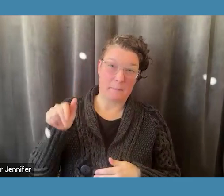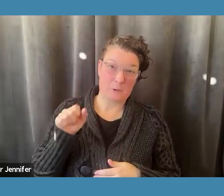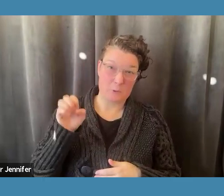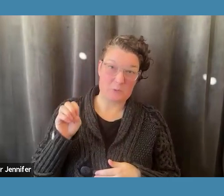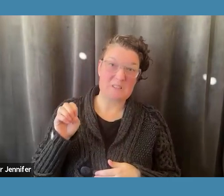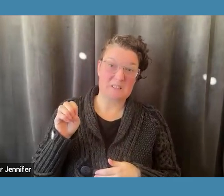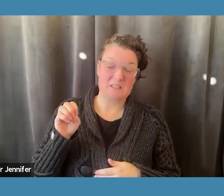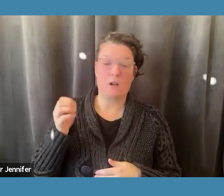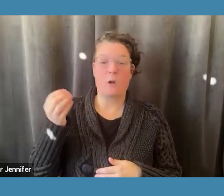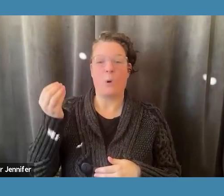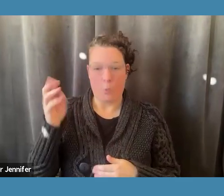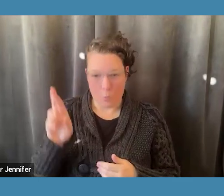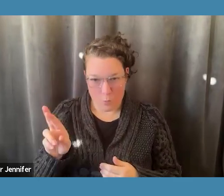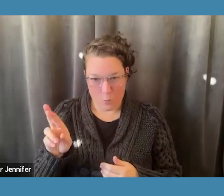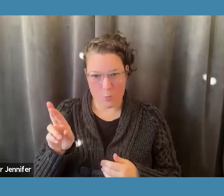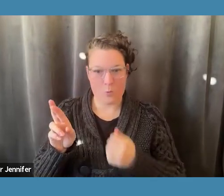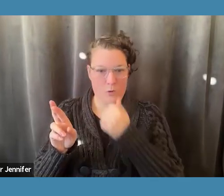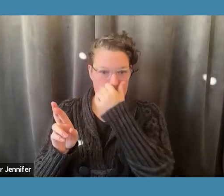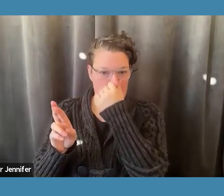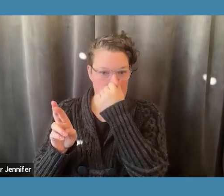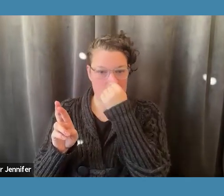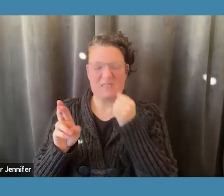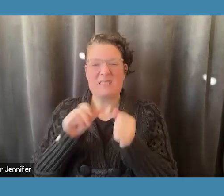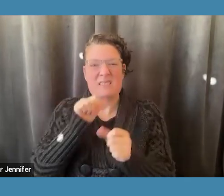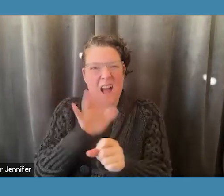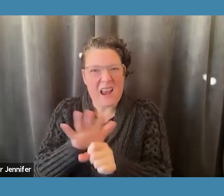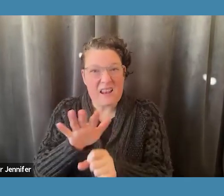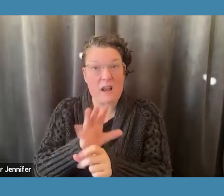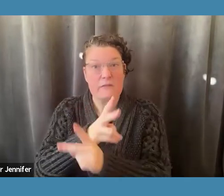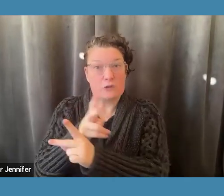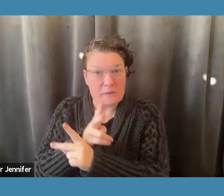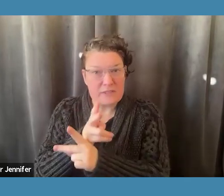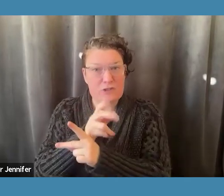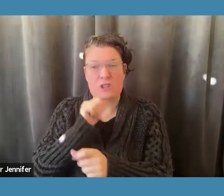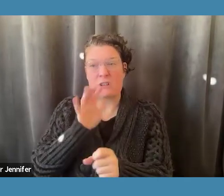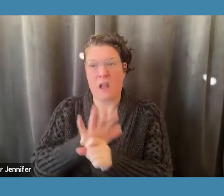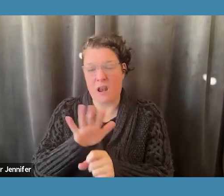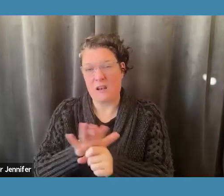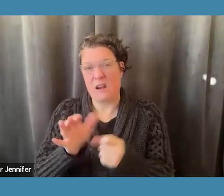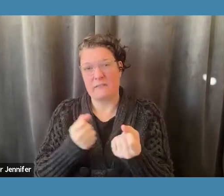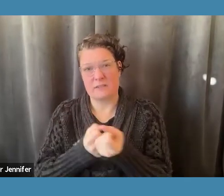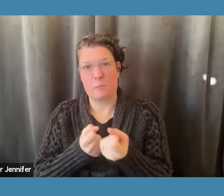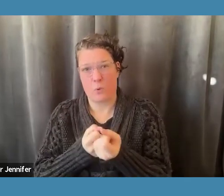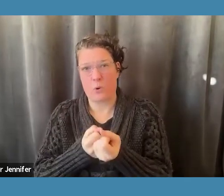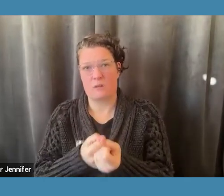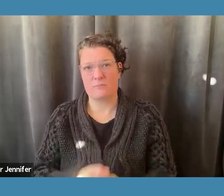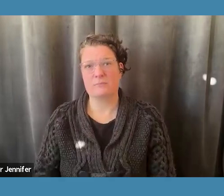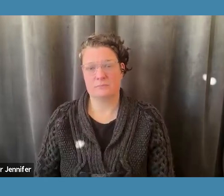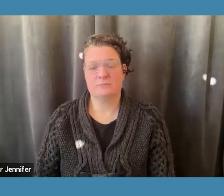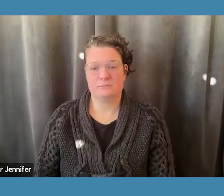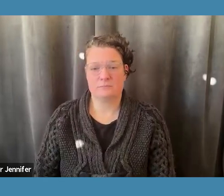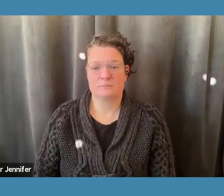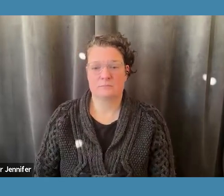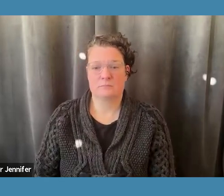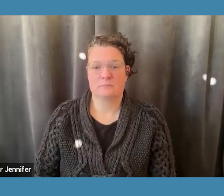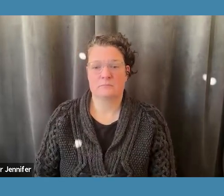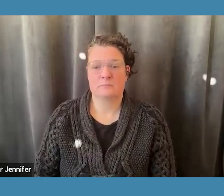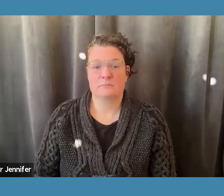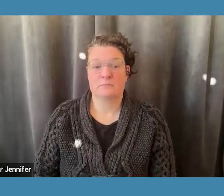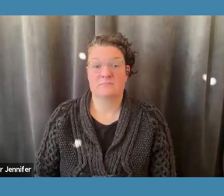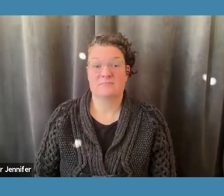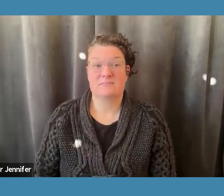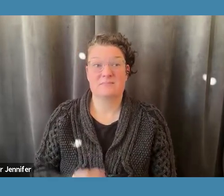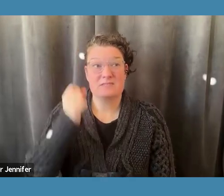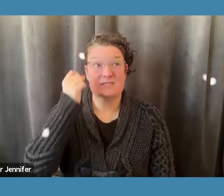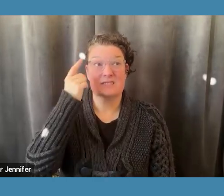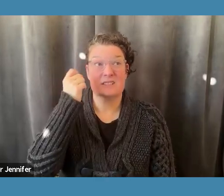applicant or risk of insufficient supervision and support of the applicant. And I'm specifying here that all of